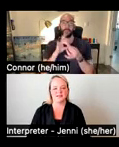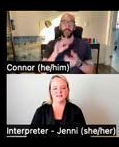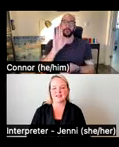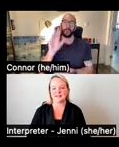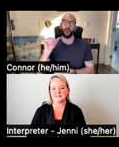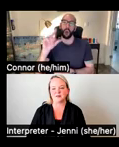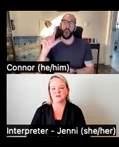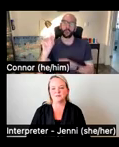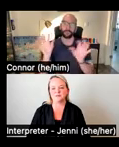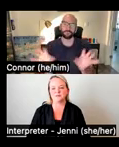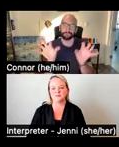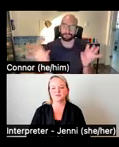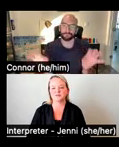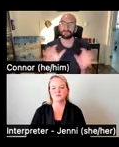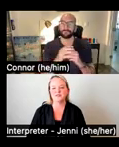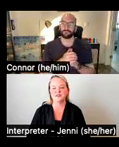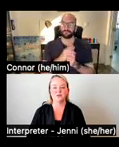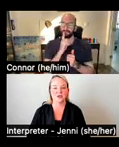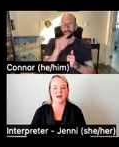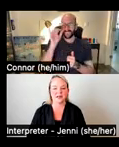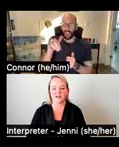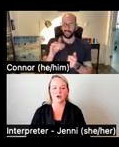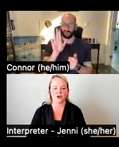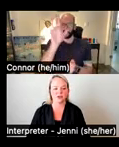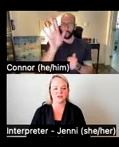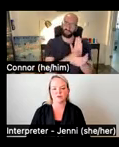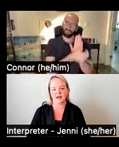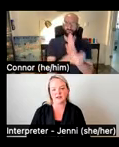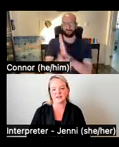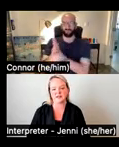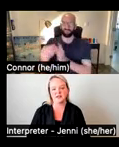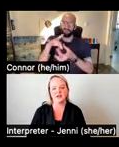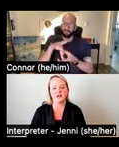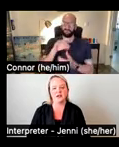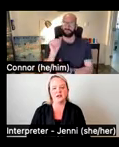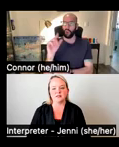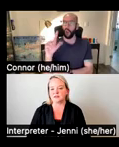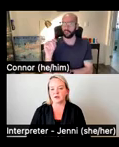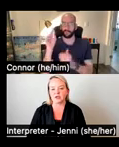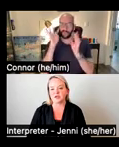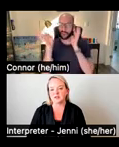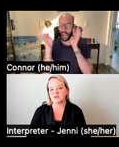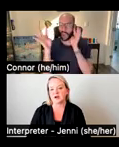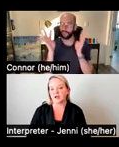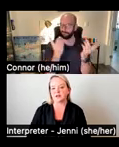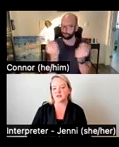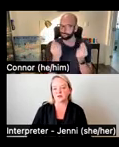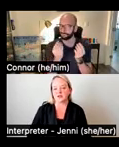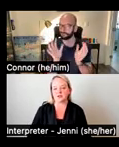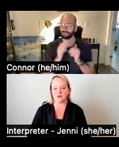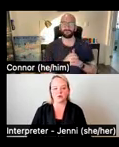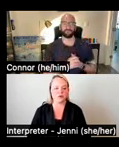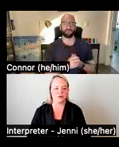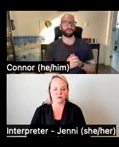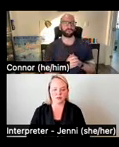On to the second step. This is where you add in your arts practice. So this is where your skills are. This is where